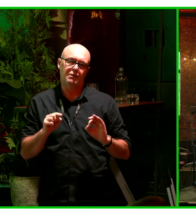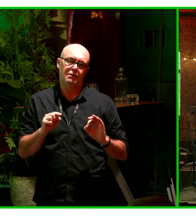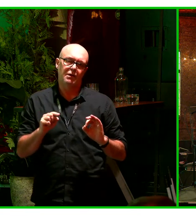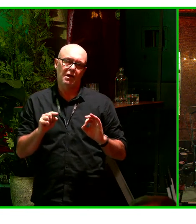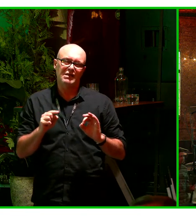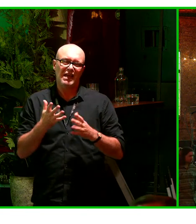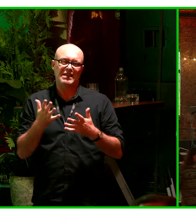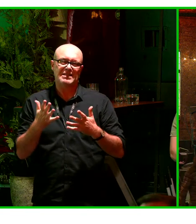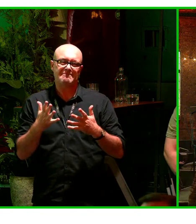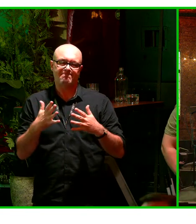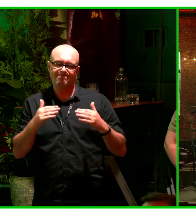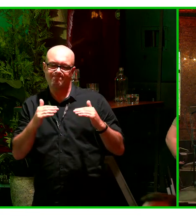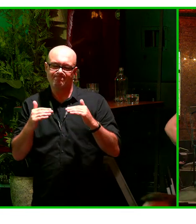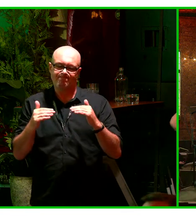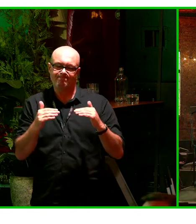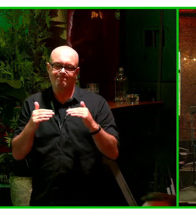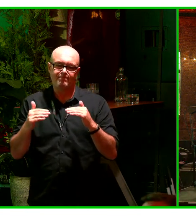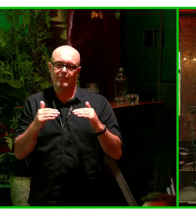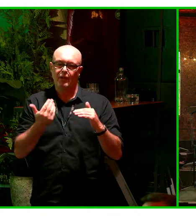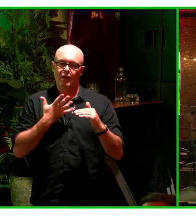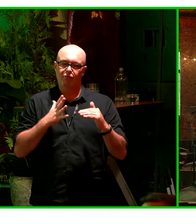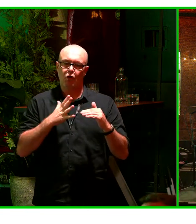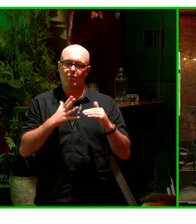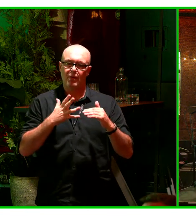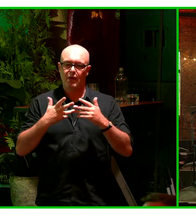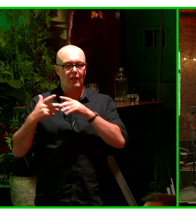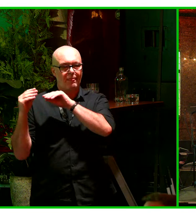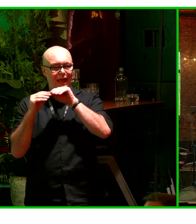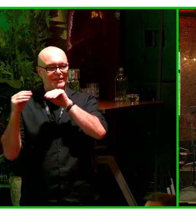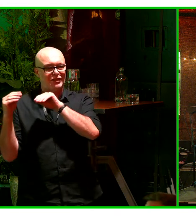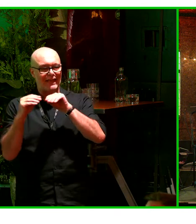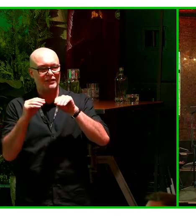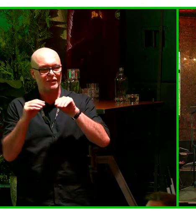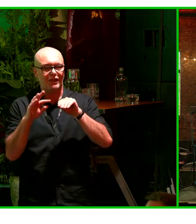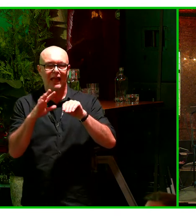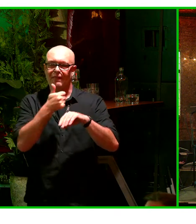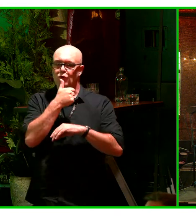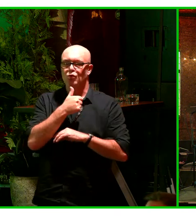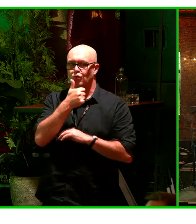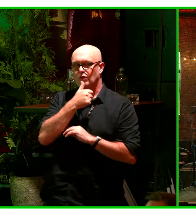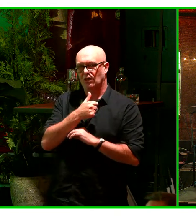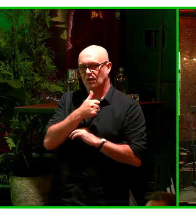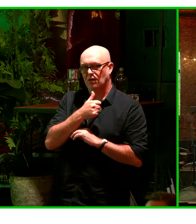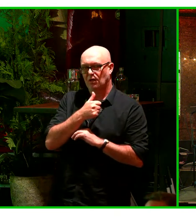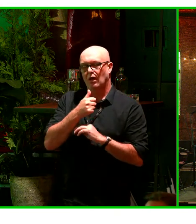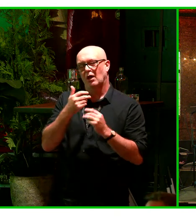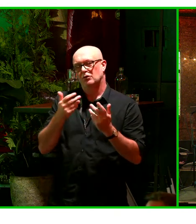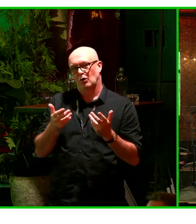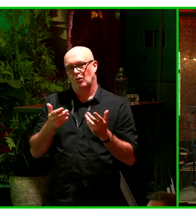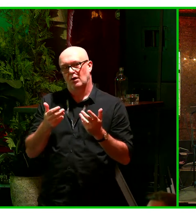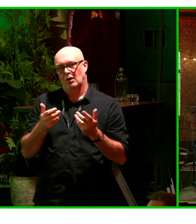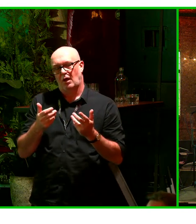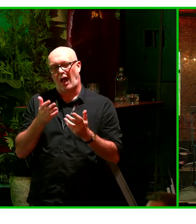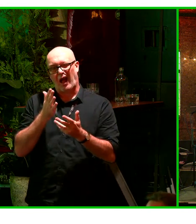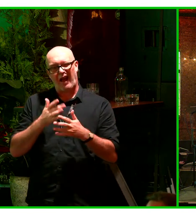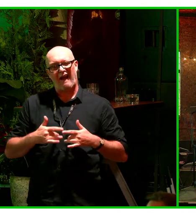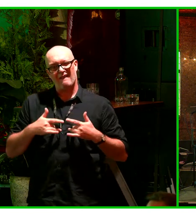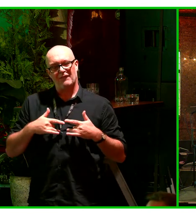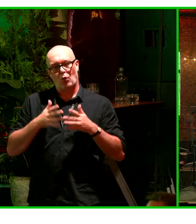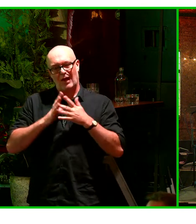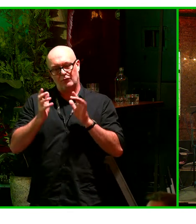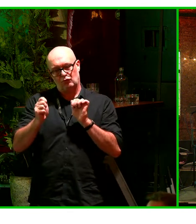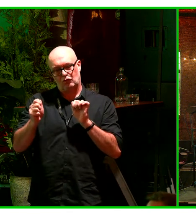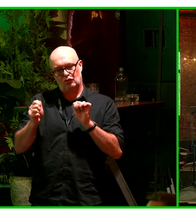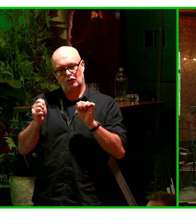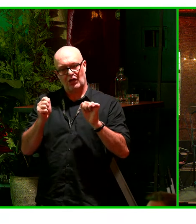the educators and the users. And certainly the impression I have got is that we need to refocus the emphasis